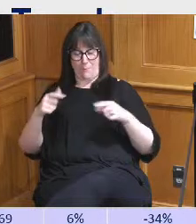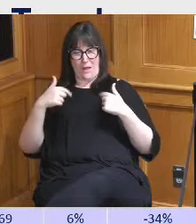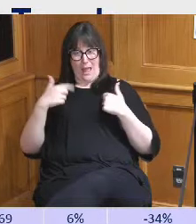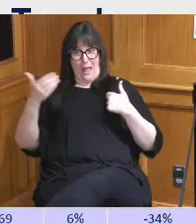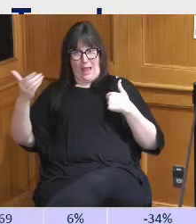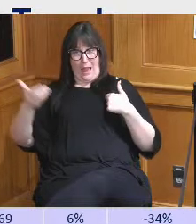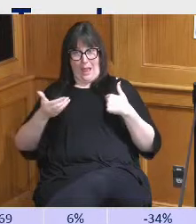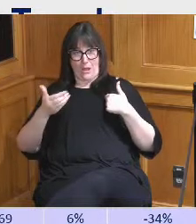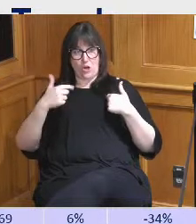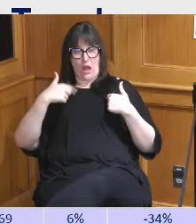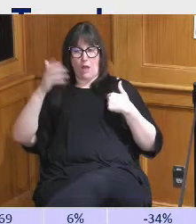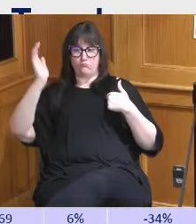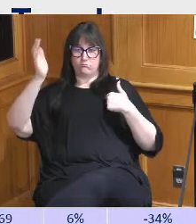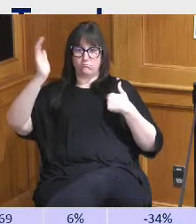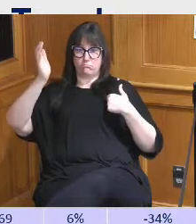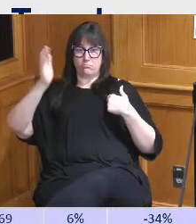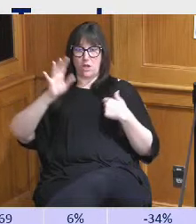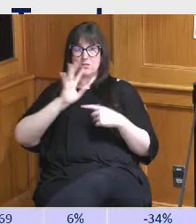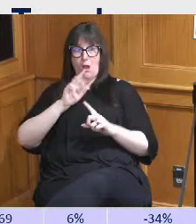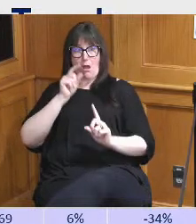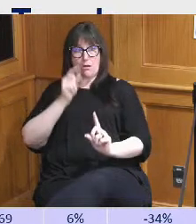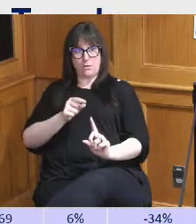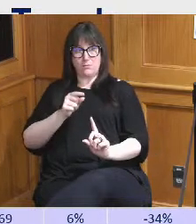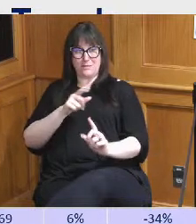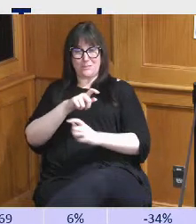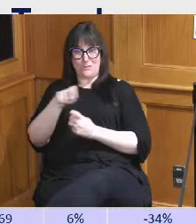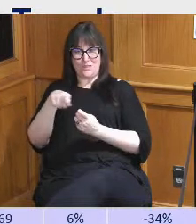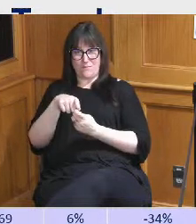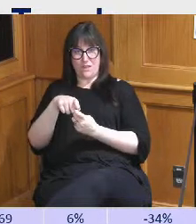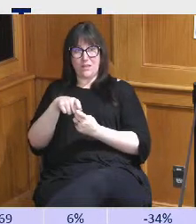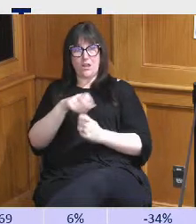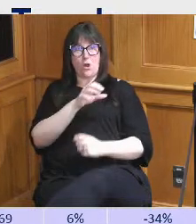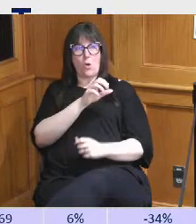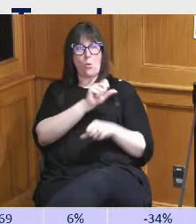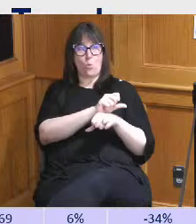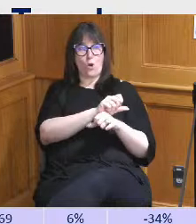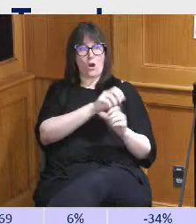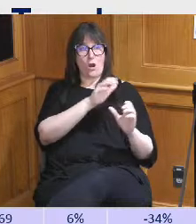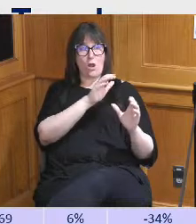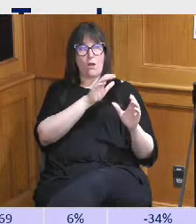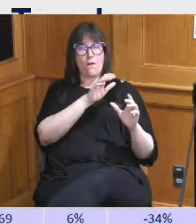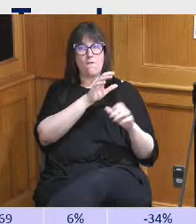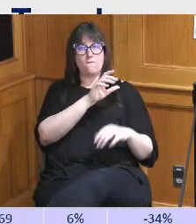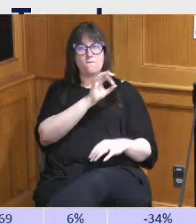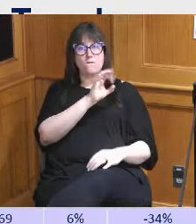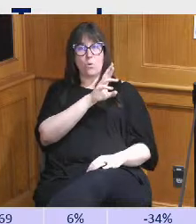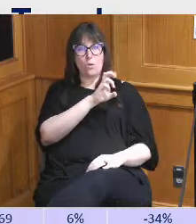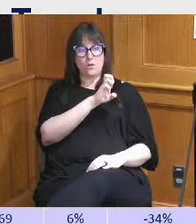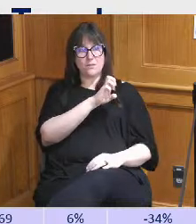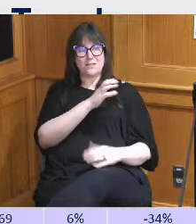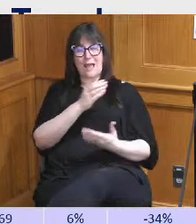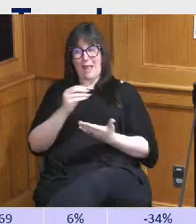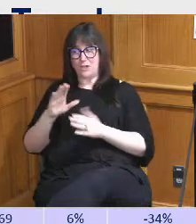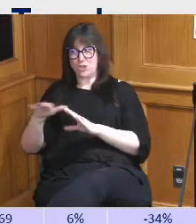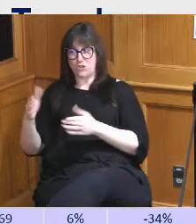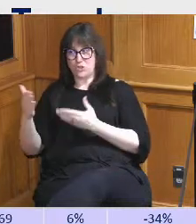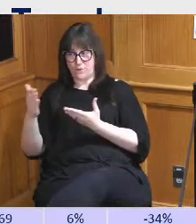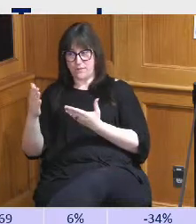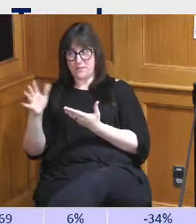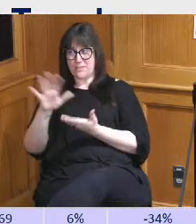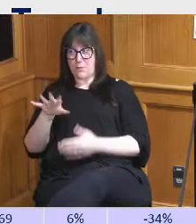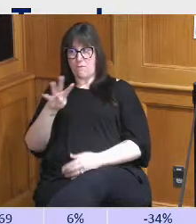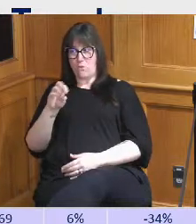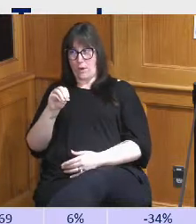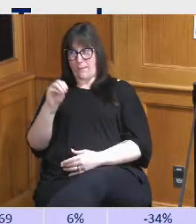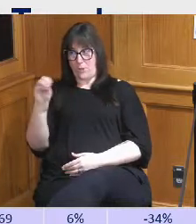of presentations and talked about workforce in children's services, specifically hovering around 40%, which was a